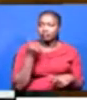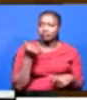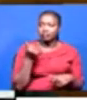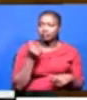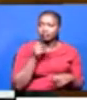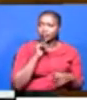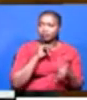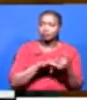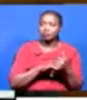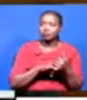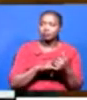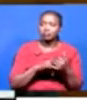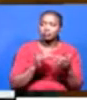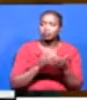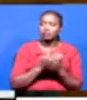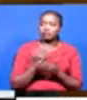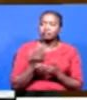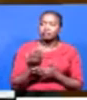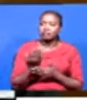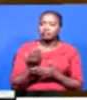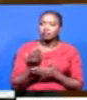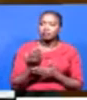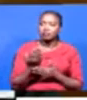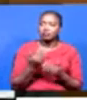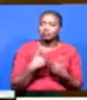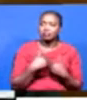someone can have. Oh, yeah. He's